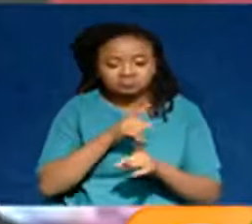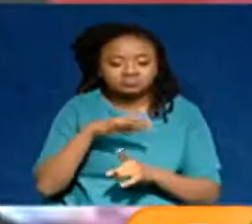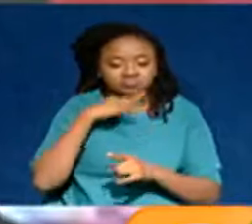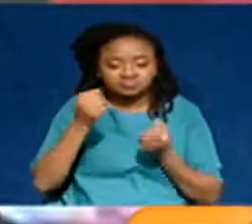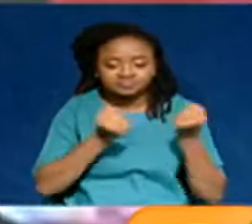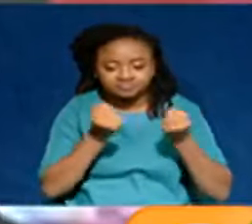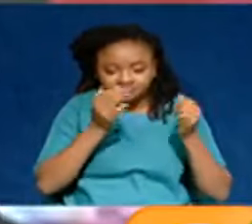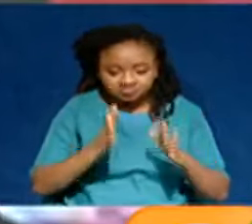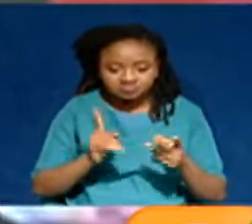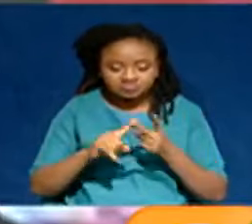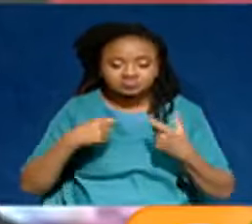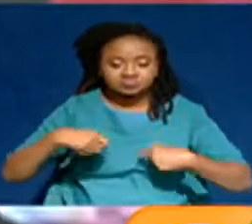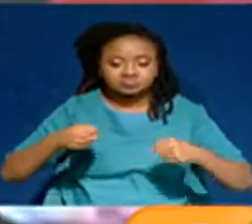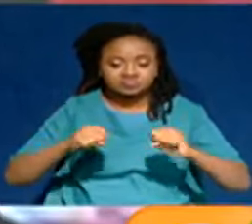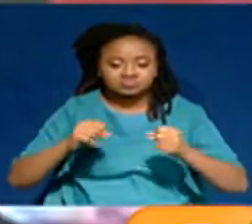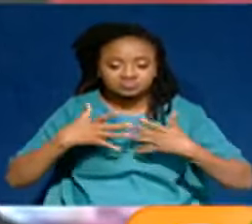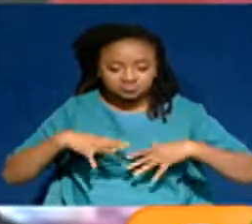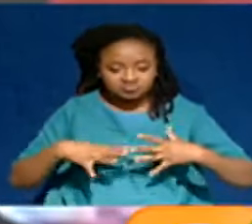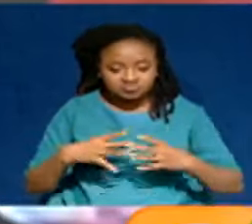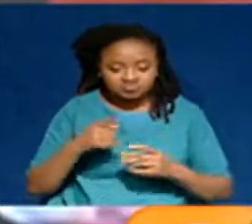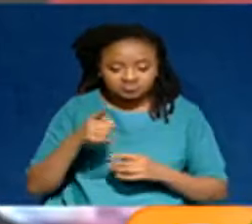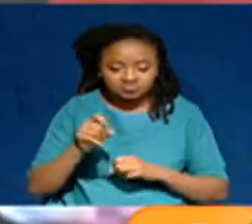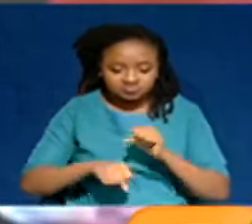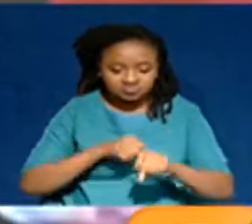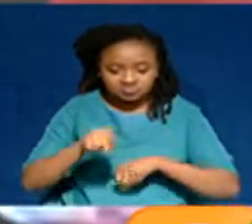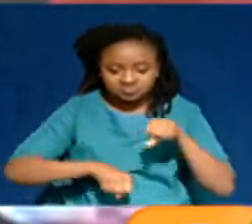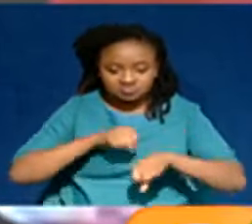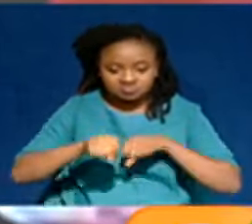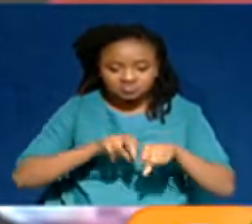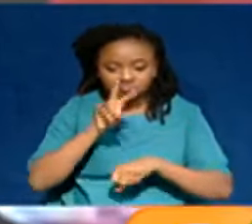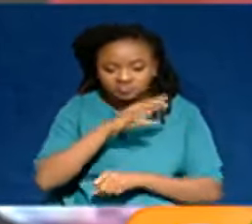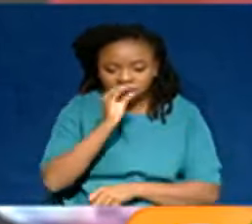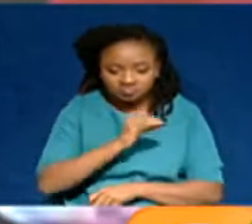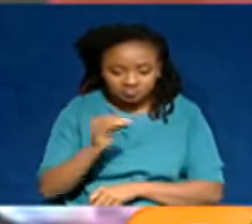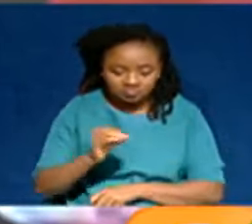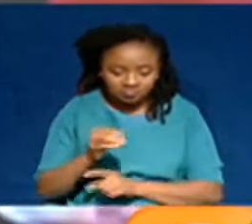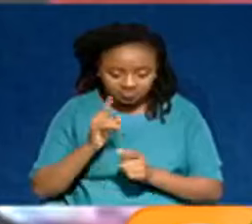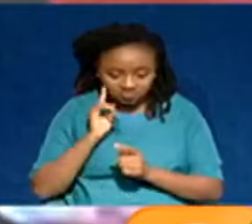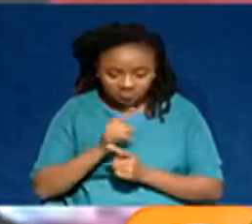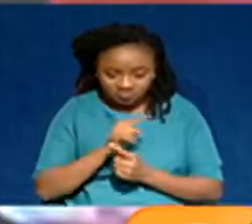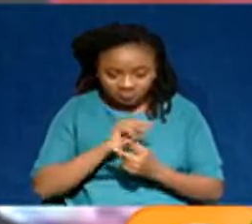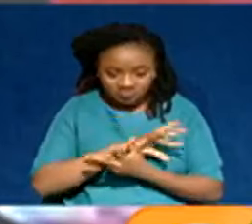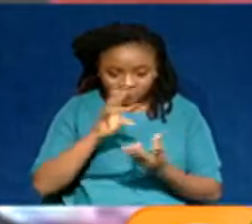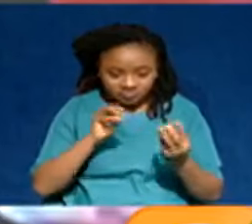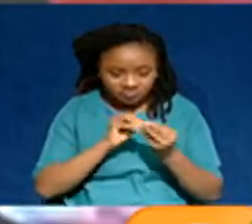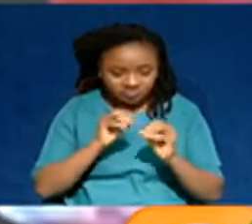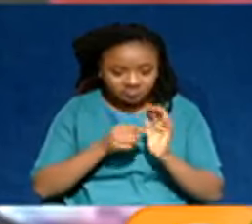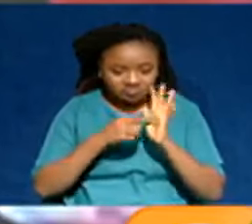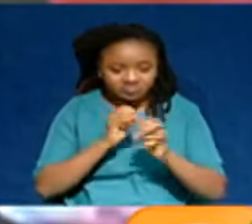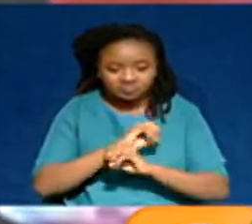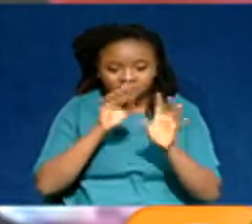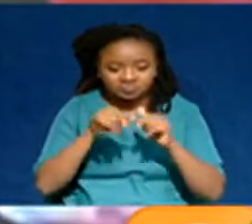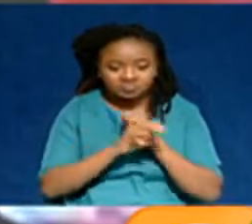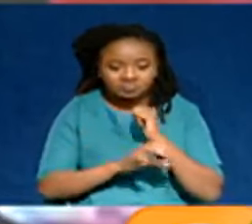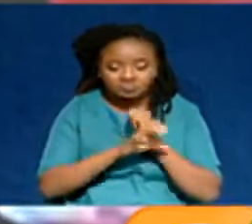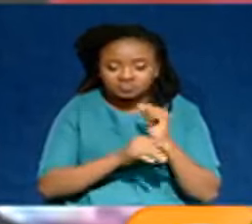the cyclists of bicycles, yeah, are about 2%. These statistics combined paints a very bad picture for the